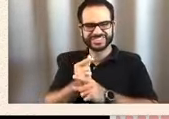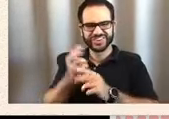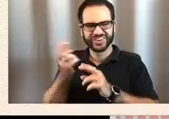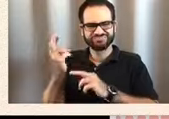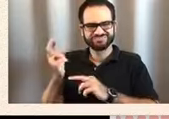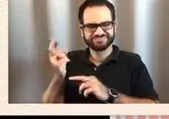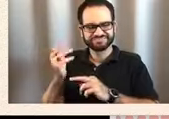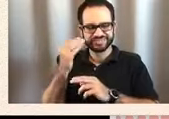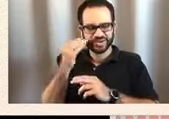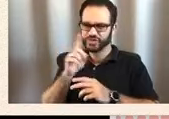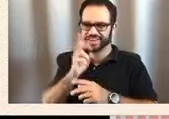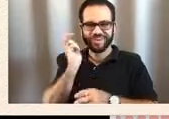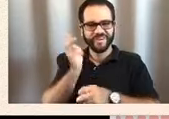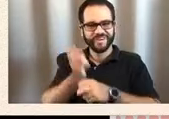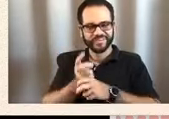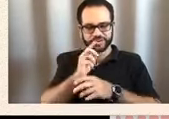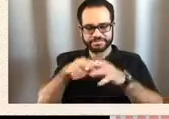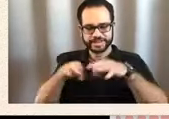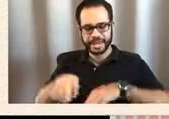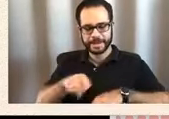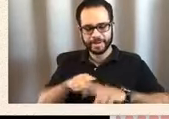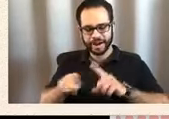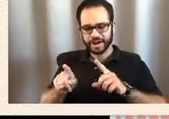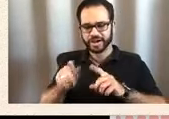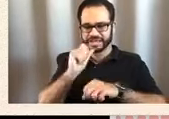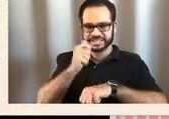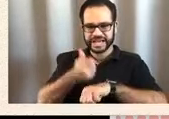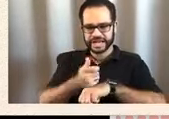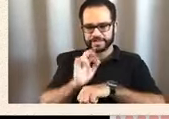be more than just a friends. Yeah.